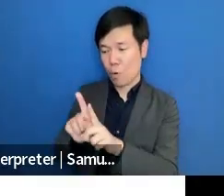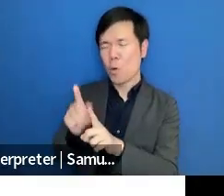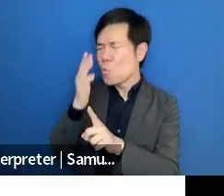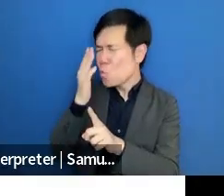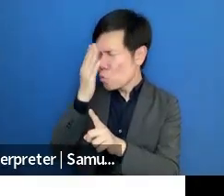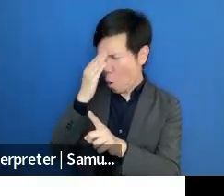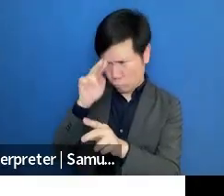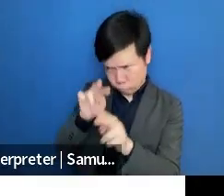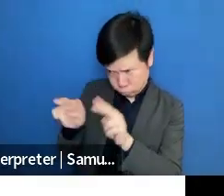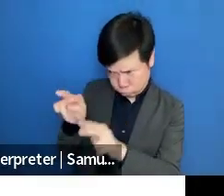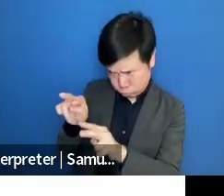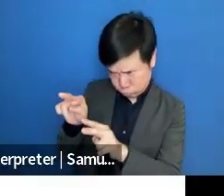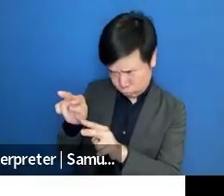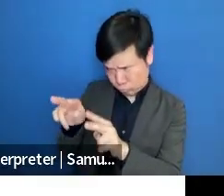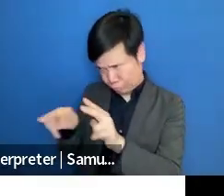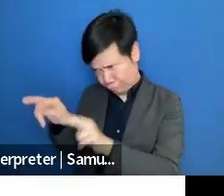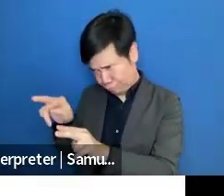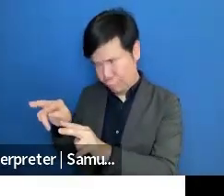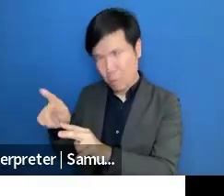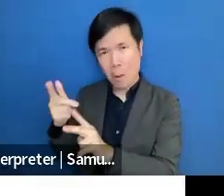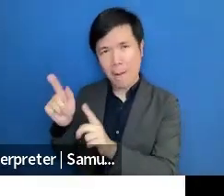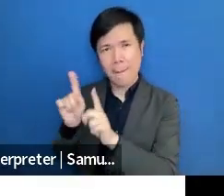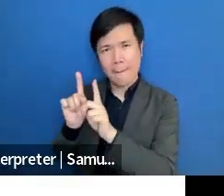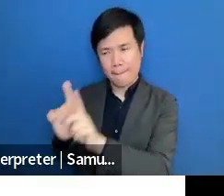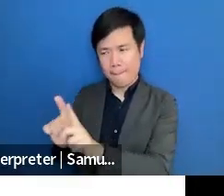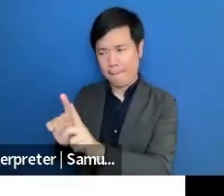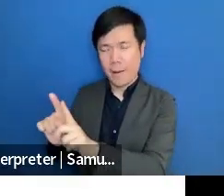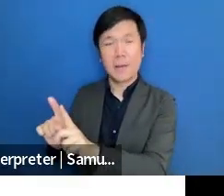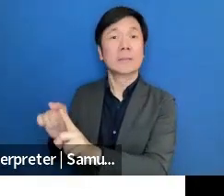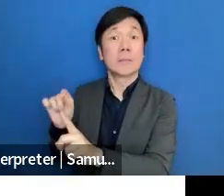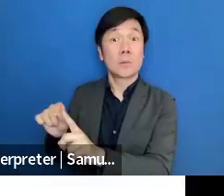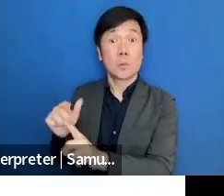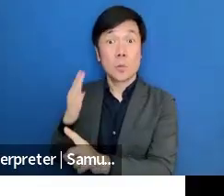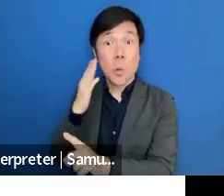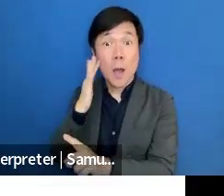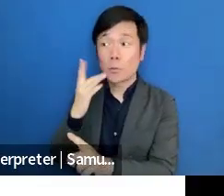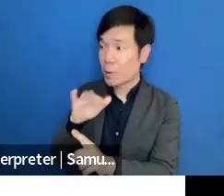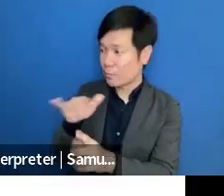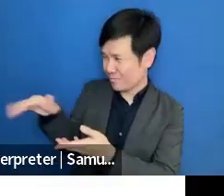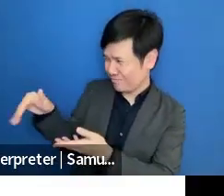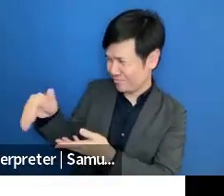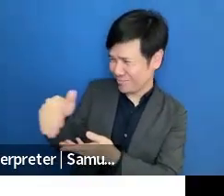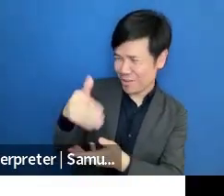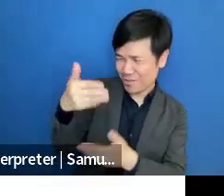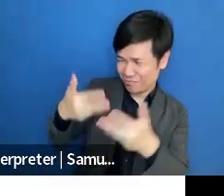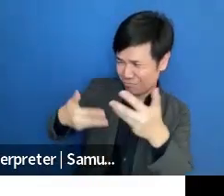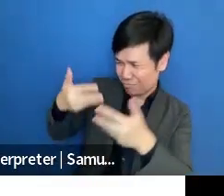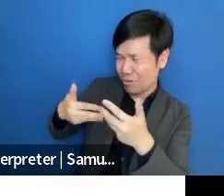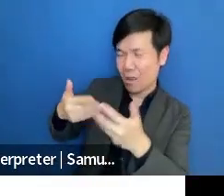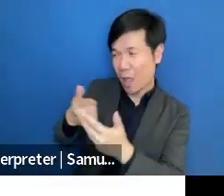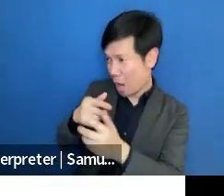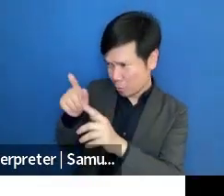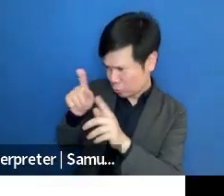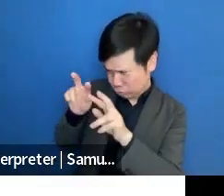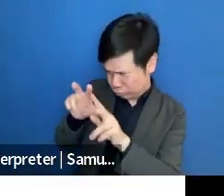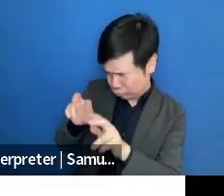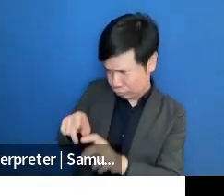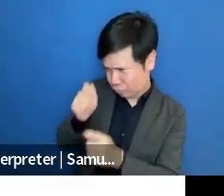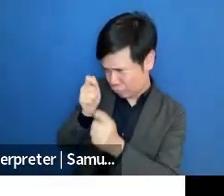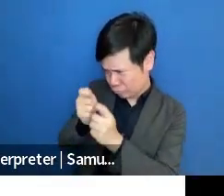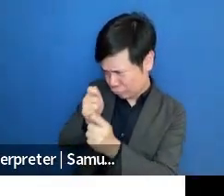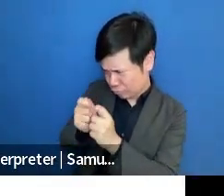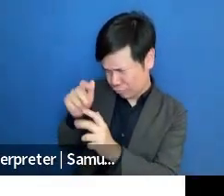evaluation background. And to facilitate the report back process, we provided reporting templates.